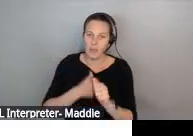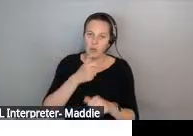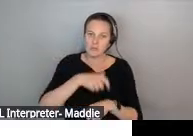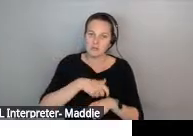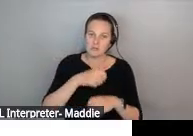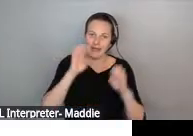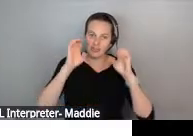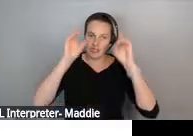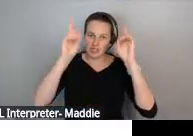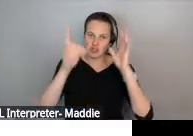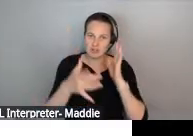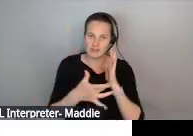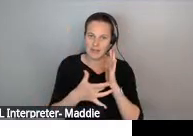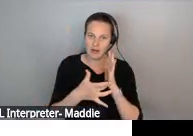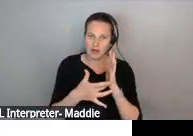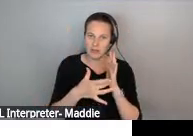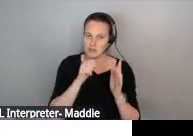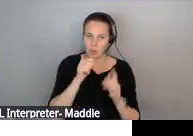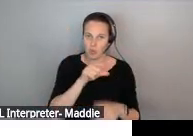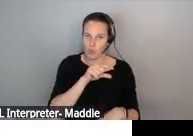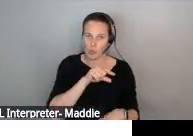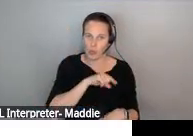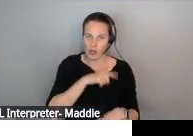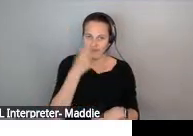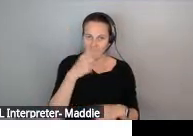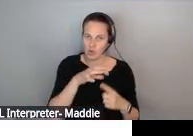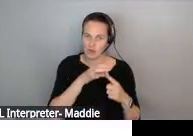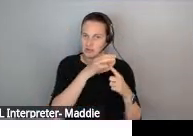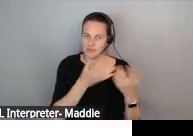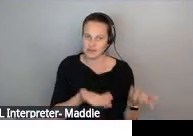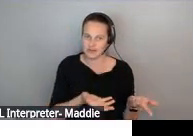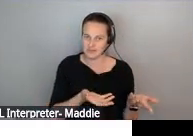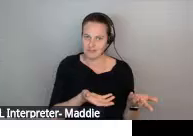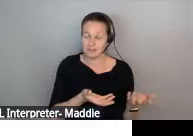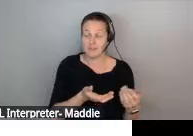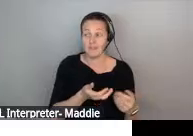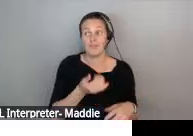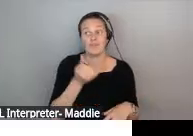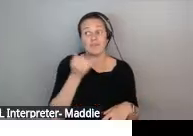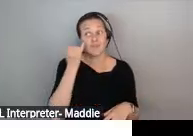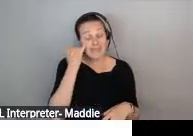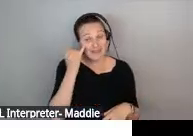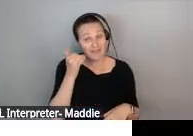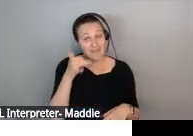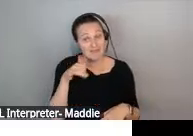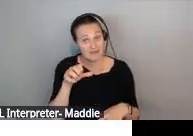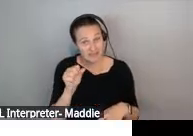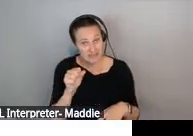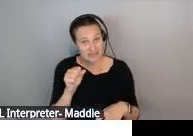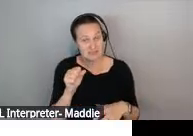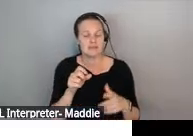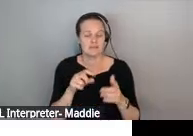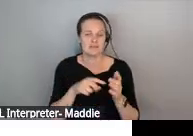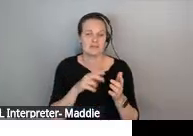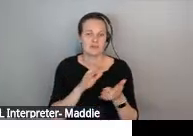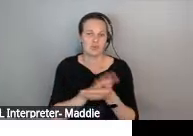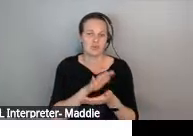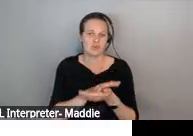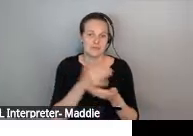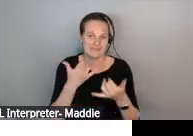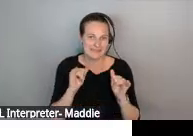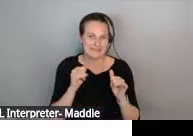technologies don't qualify for these exceptions. But even if it does apply, schools still need to provide effective